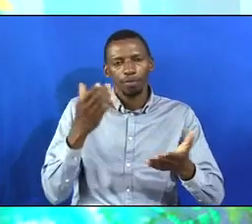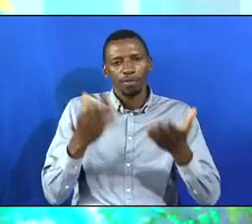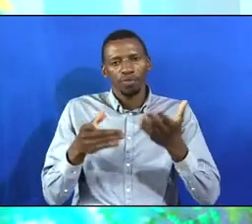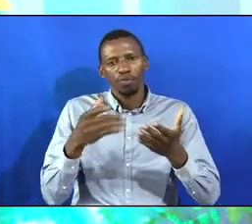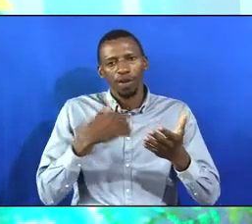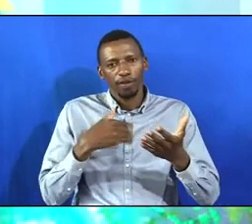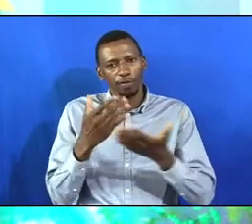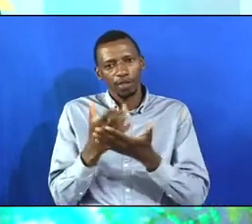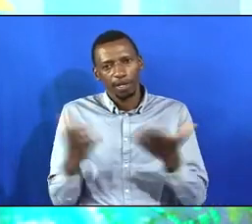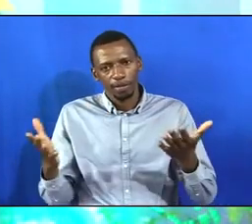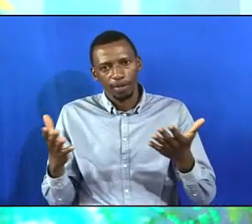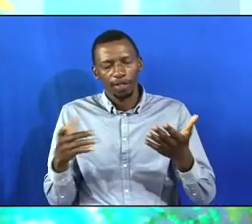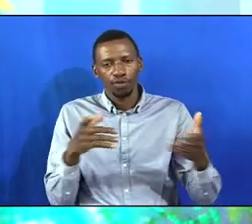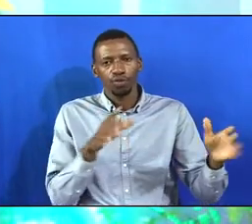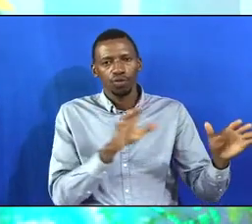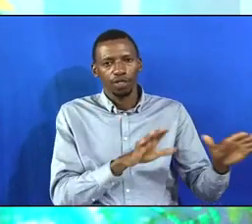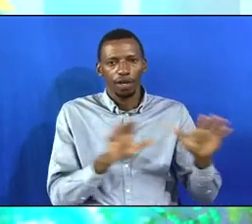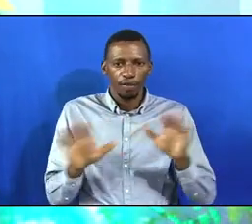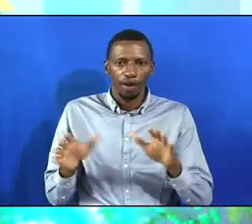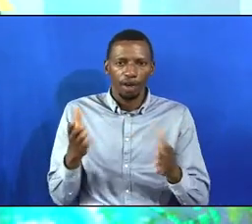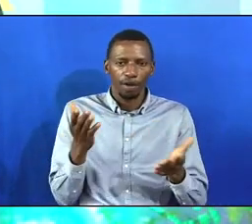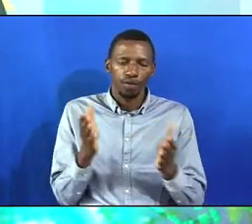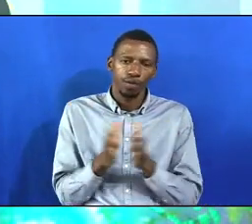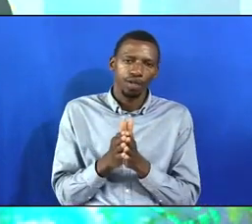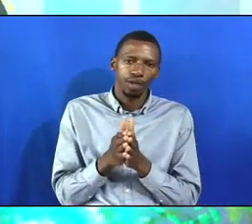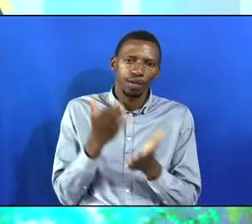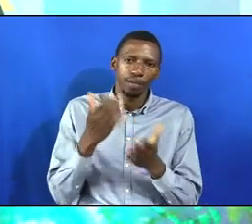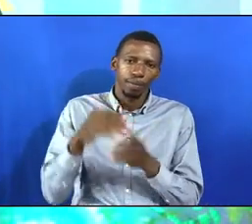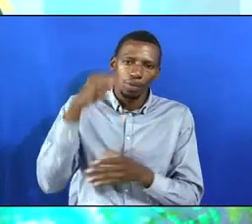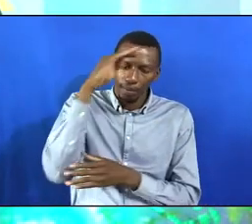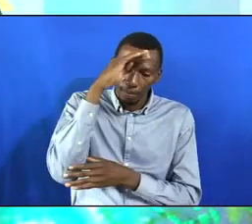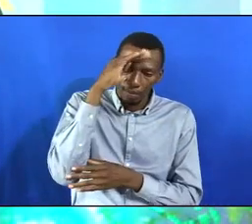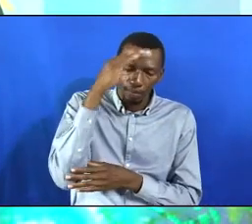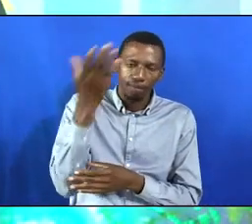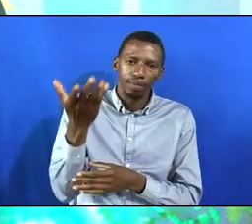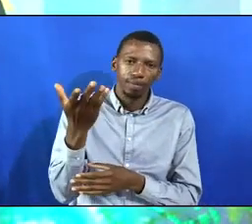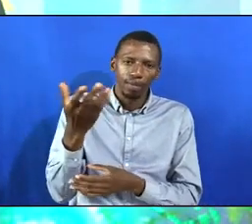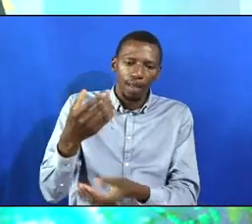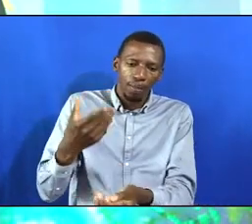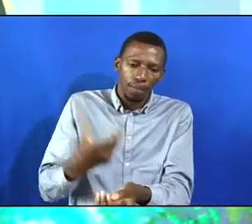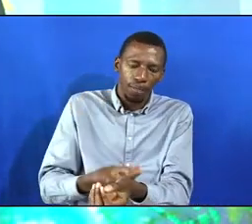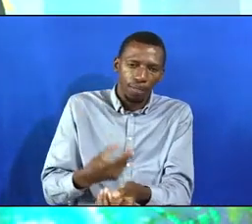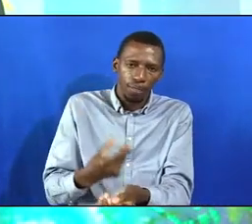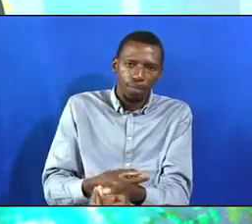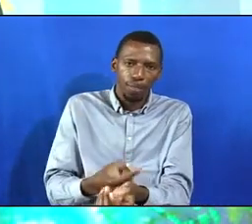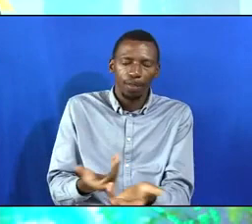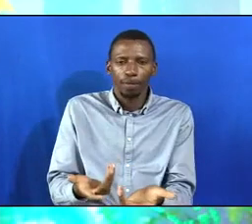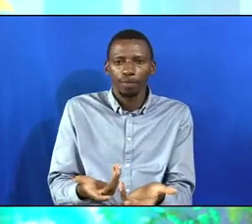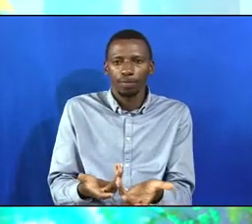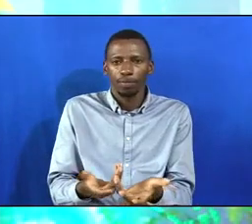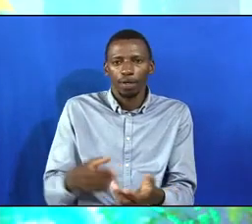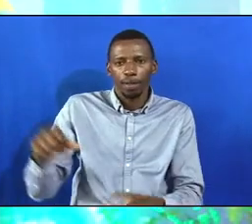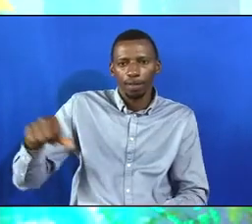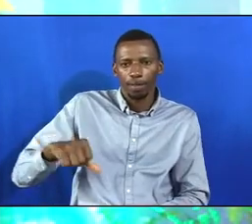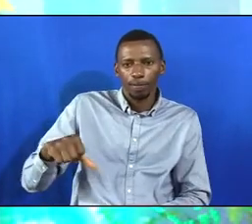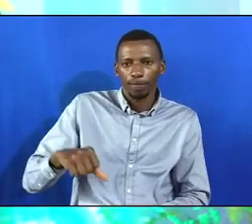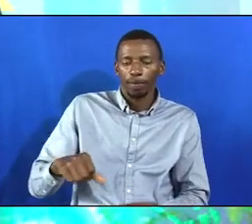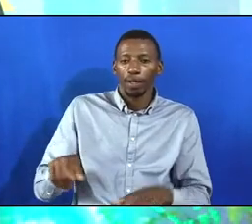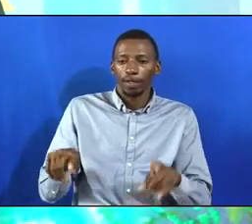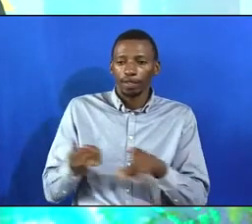struggling with, maybe morality, drug abuse, alcoholism. Just like Prasad failed the first